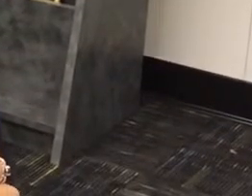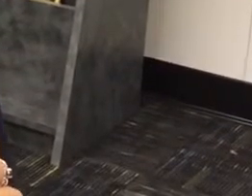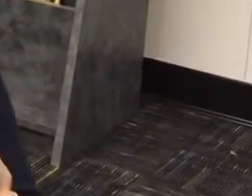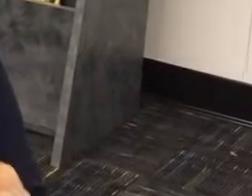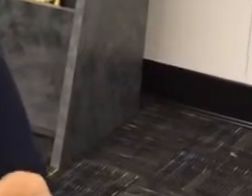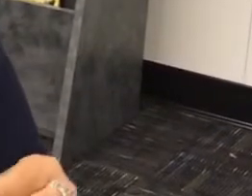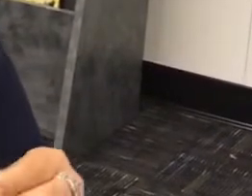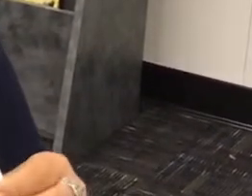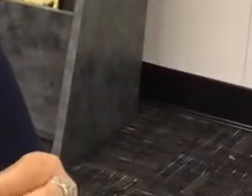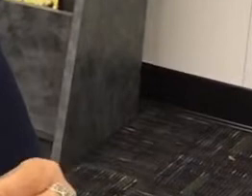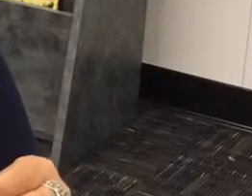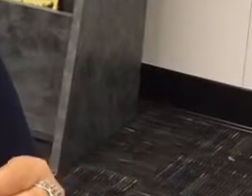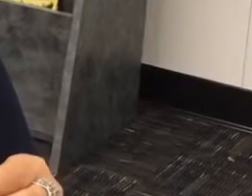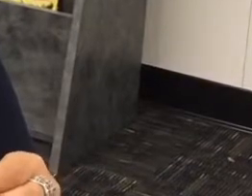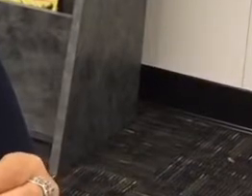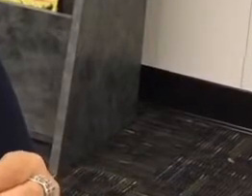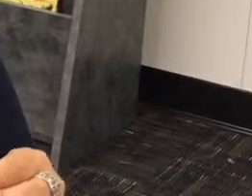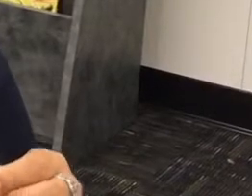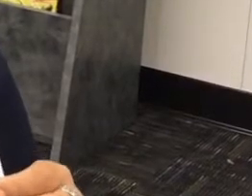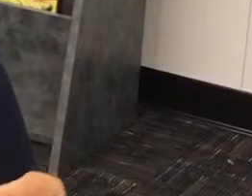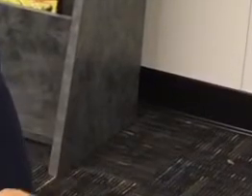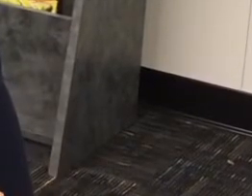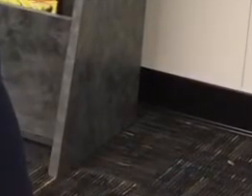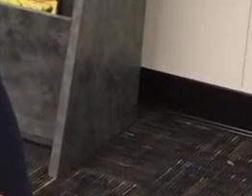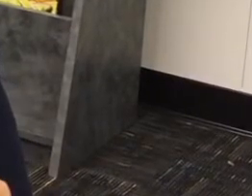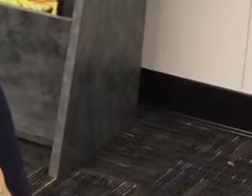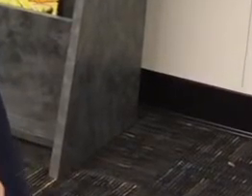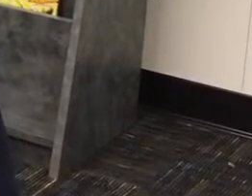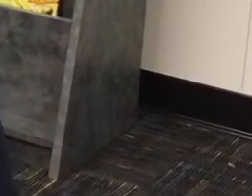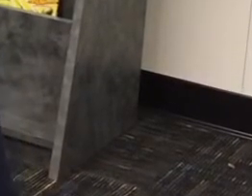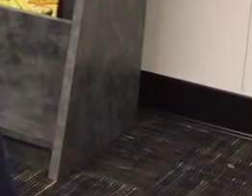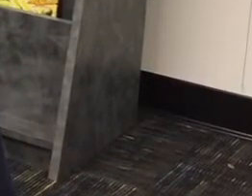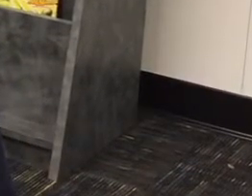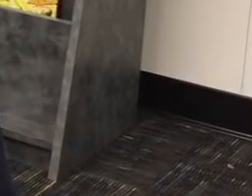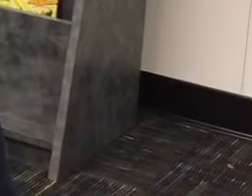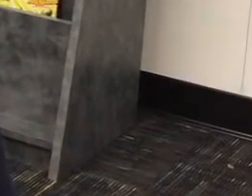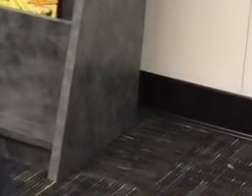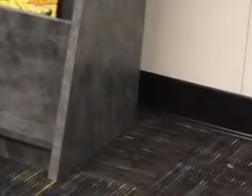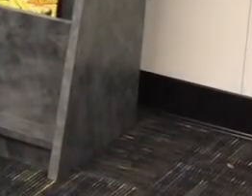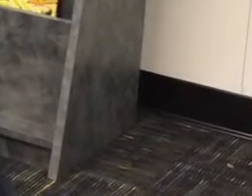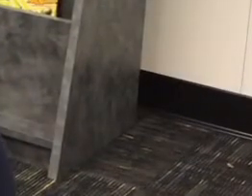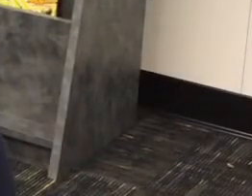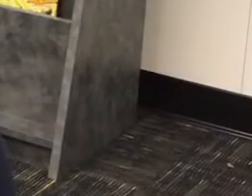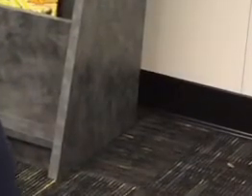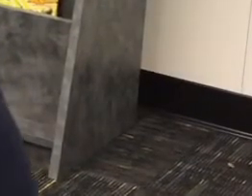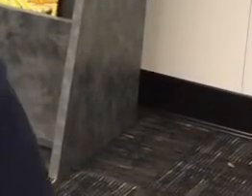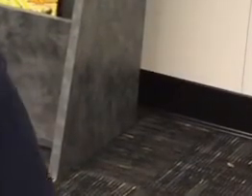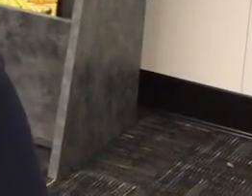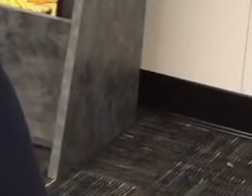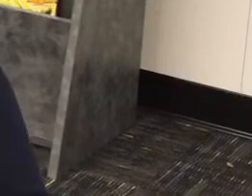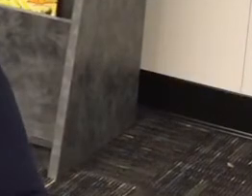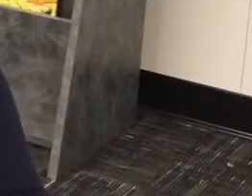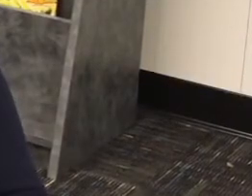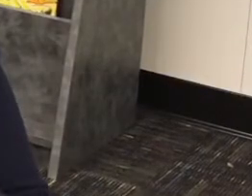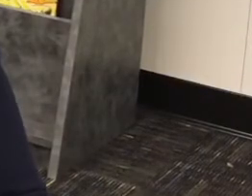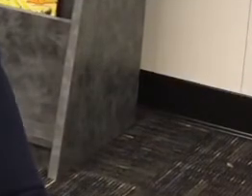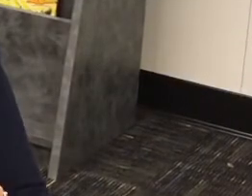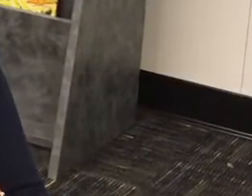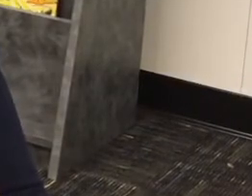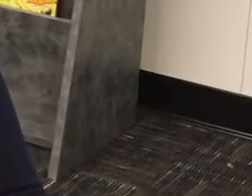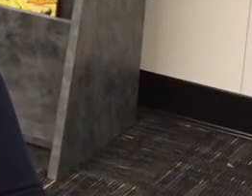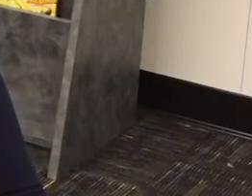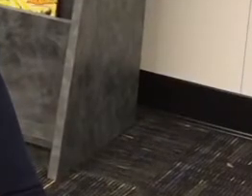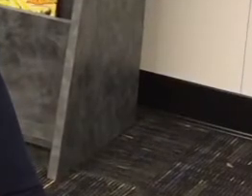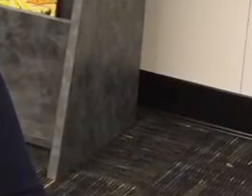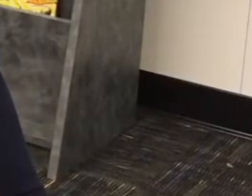ticket if you're on board to follow the 5 rules. Your teachers and